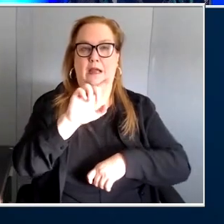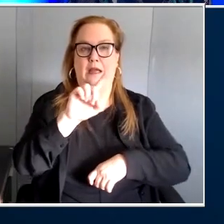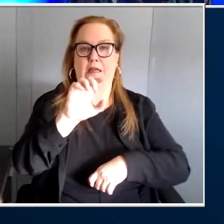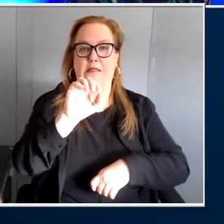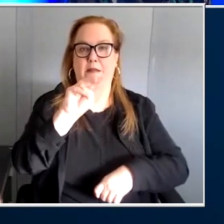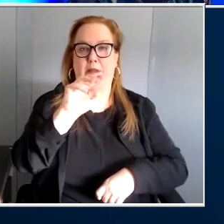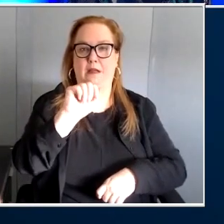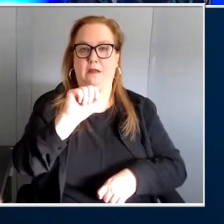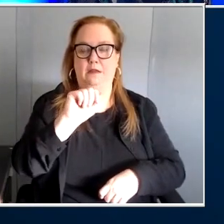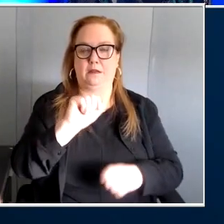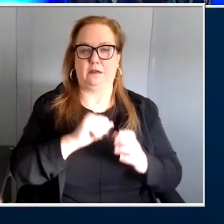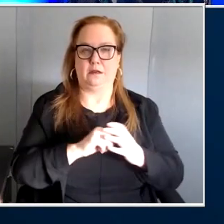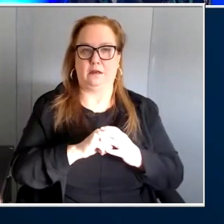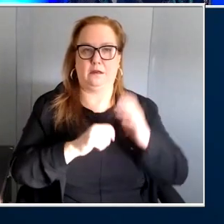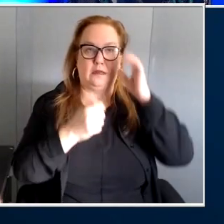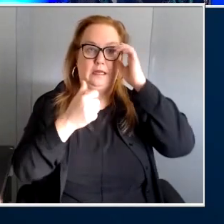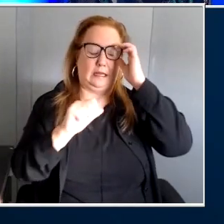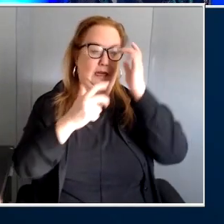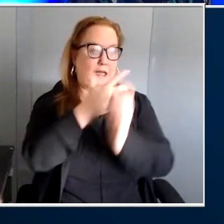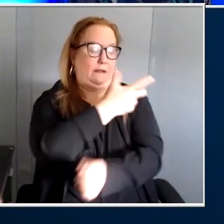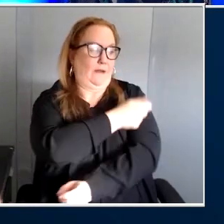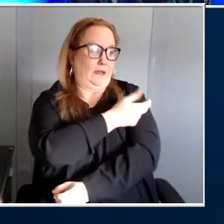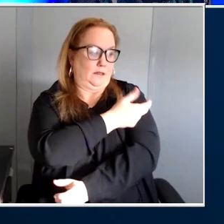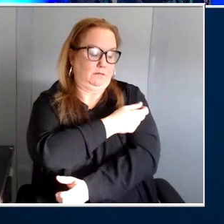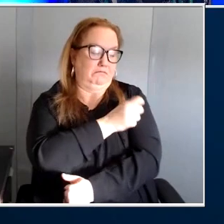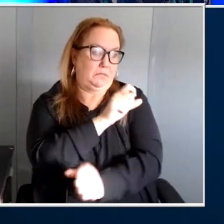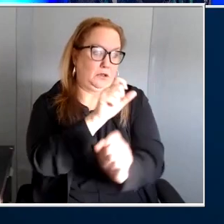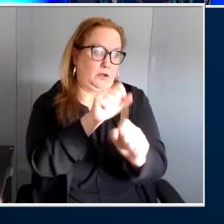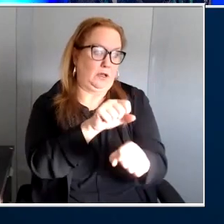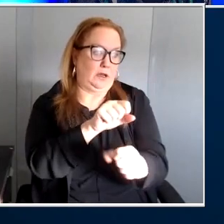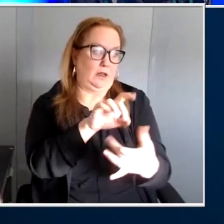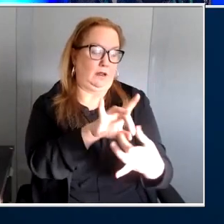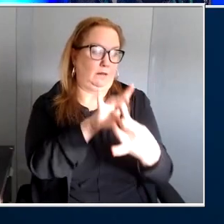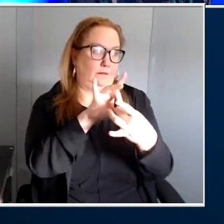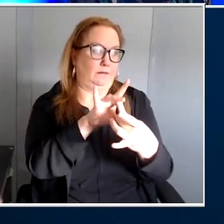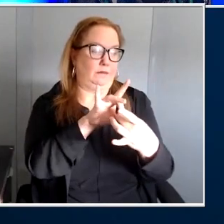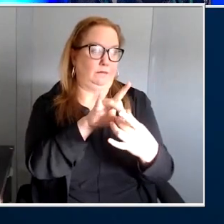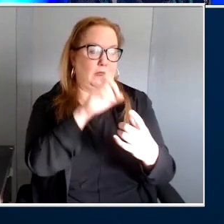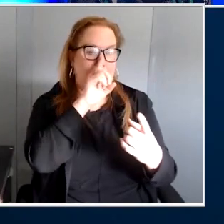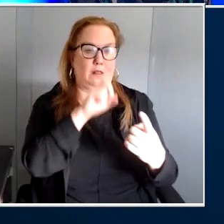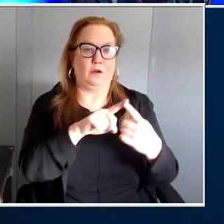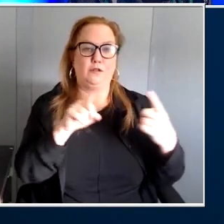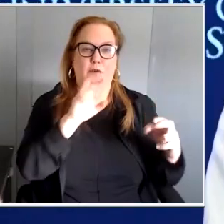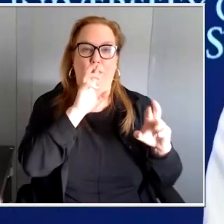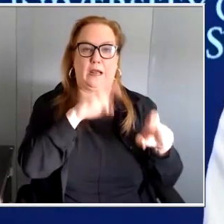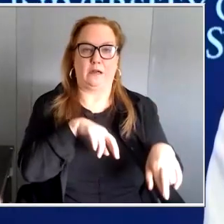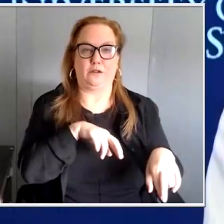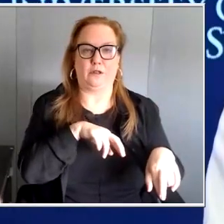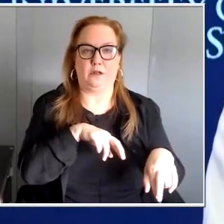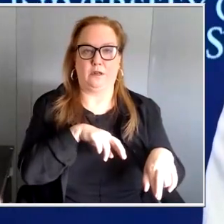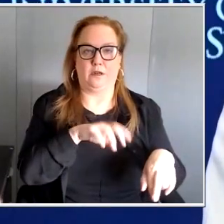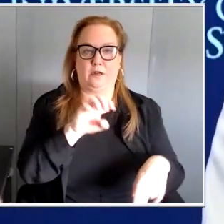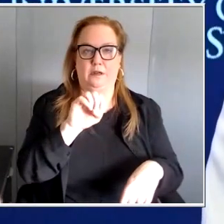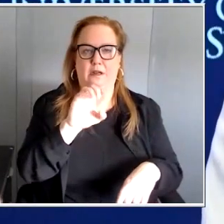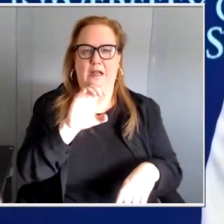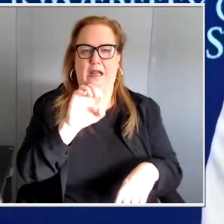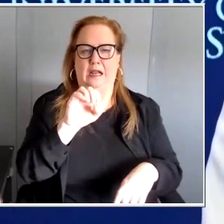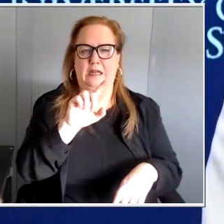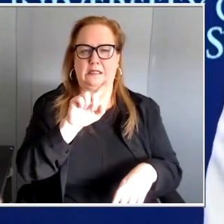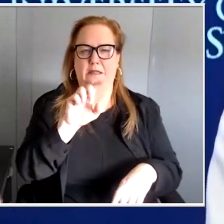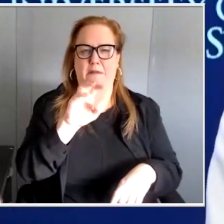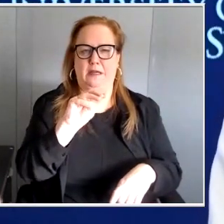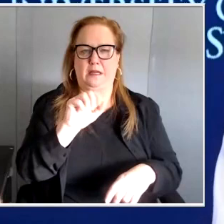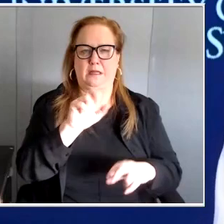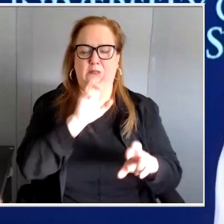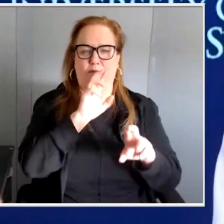Jen, I think any vaccination can trigger some sort of allergic reaction. I don't think that eczema is directly responsible,